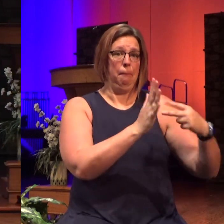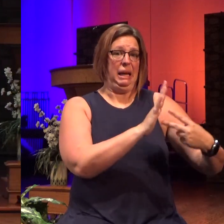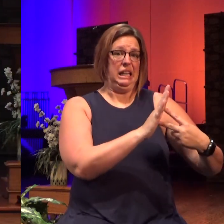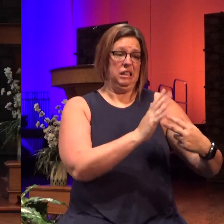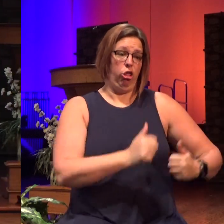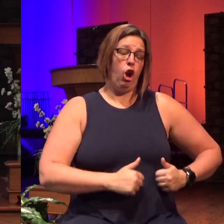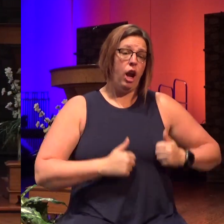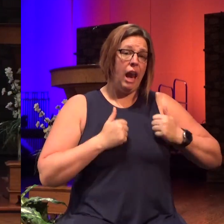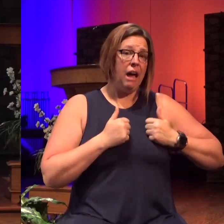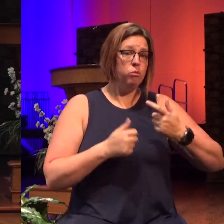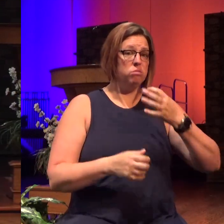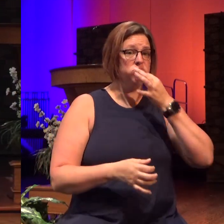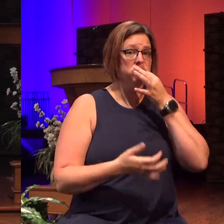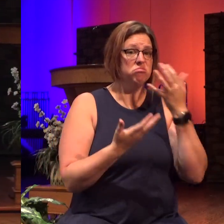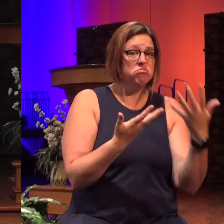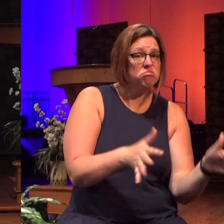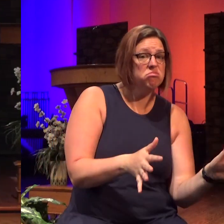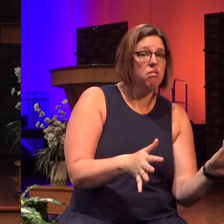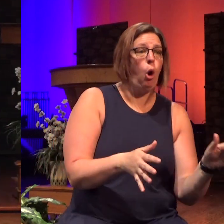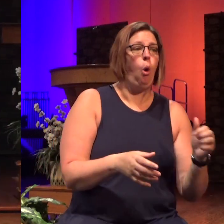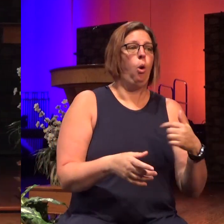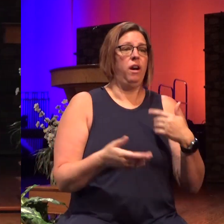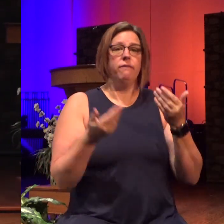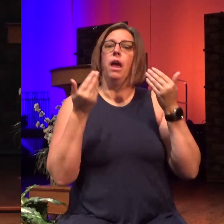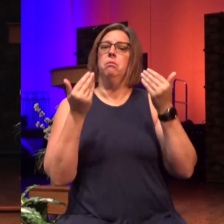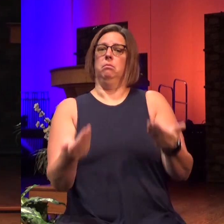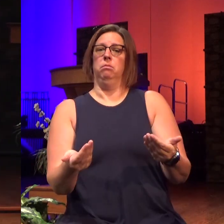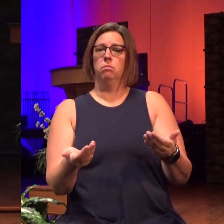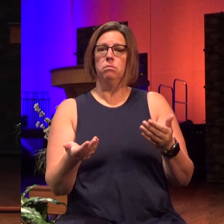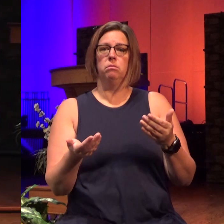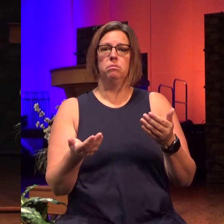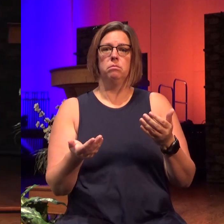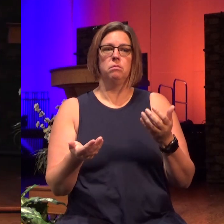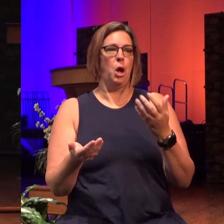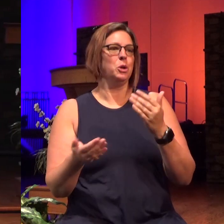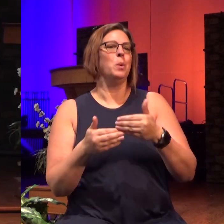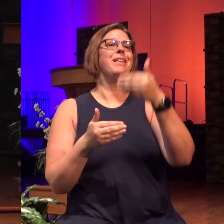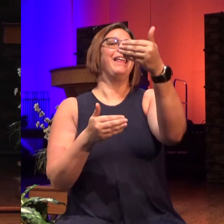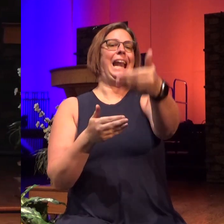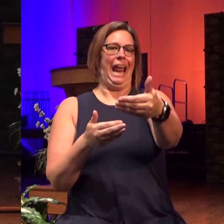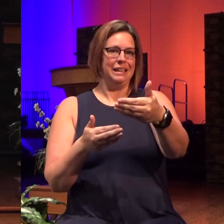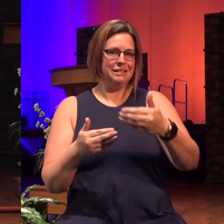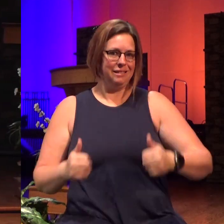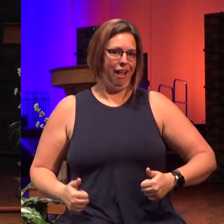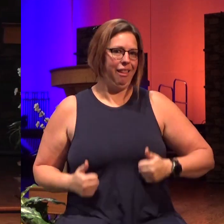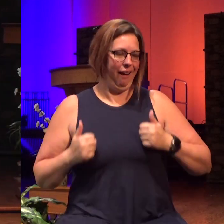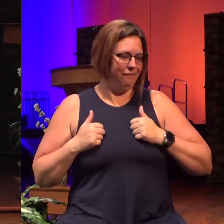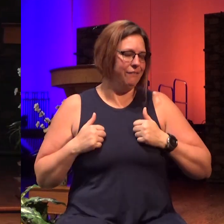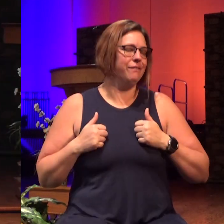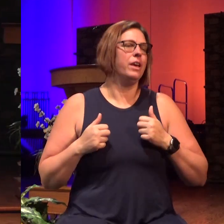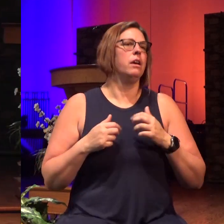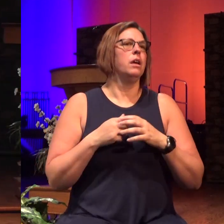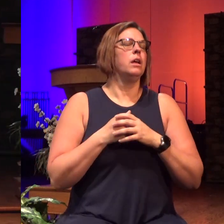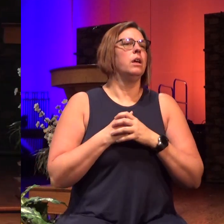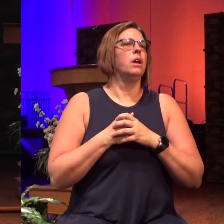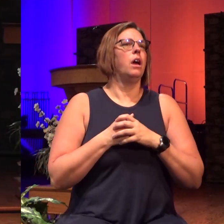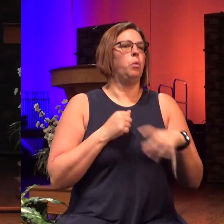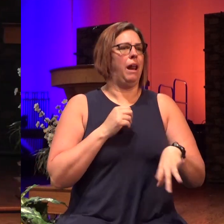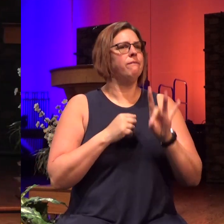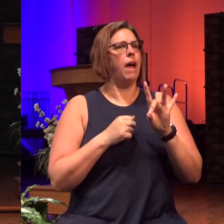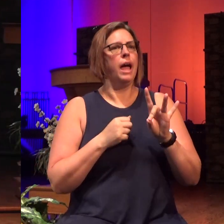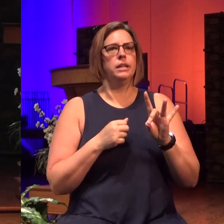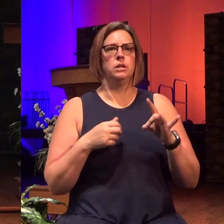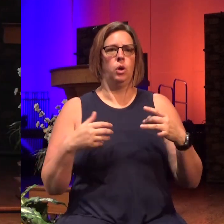to an end, or as they're leaving this earthly plane to head out to the next existence. And what I find is most profound